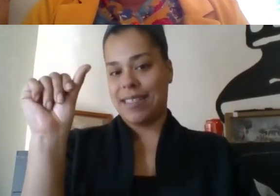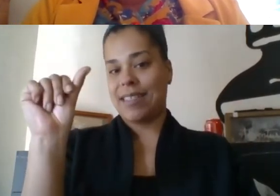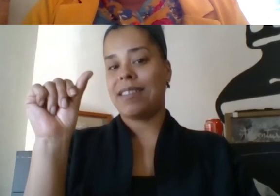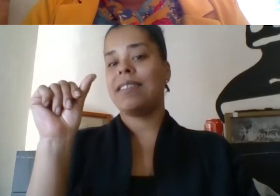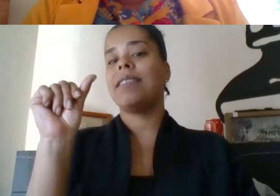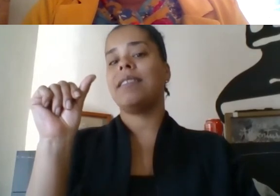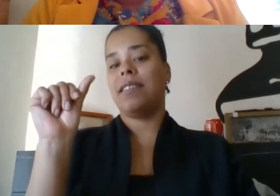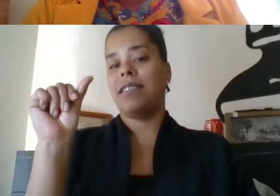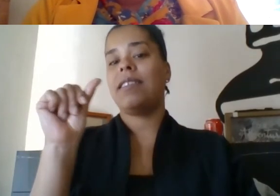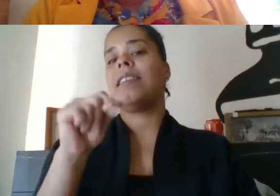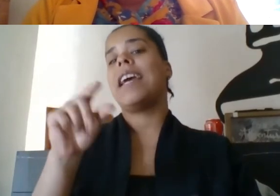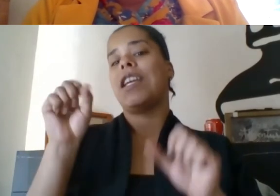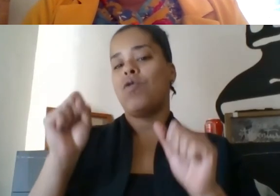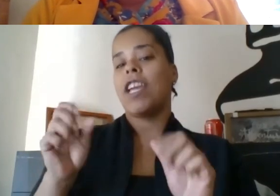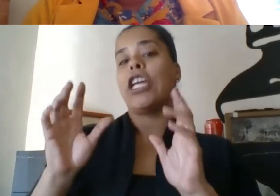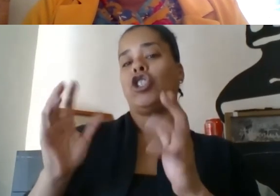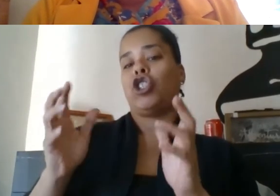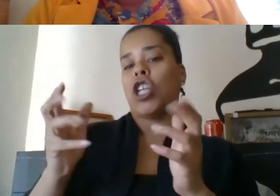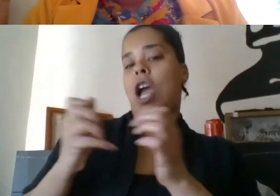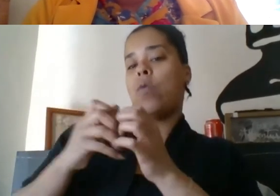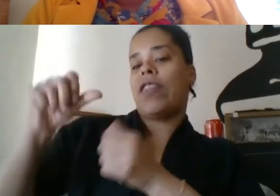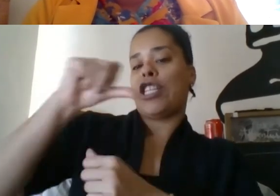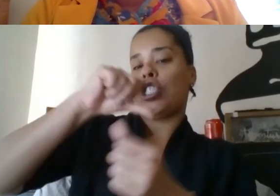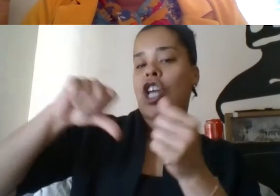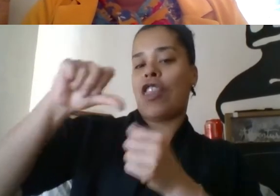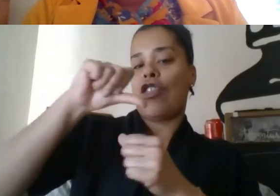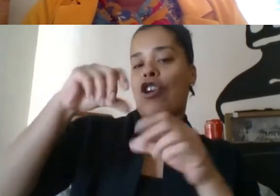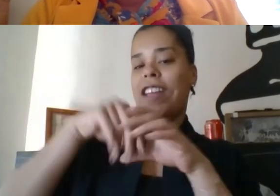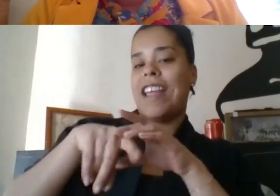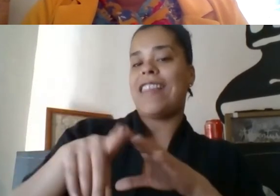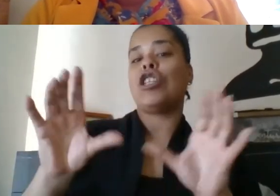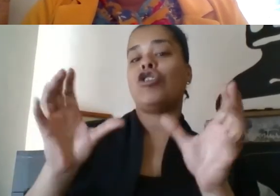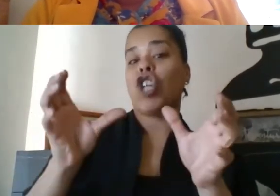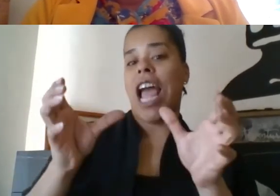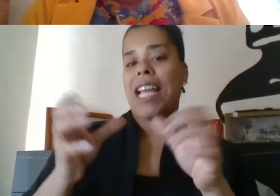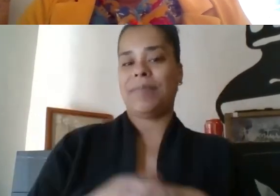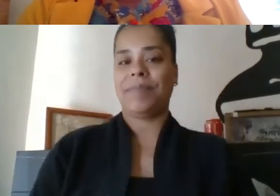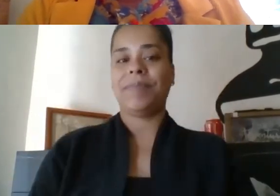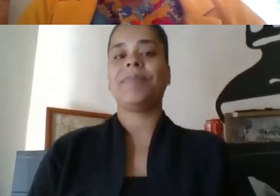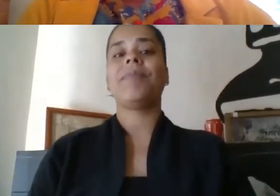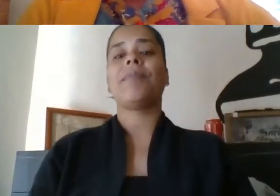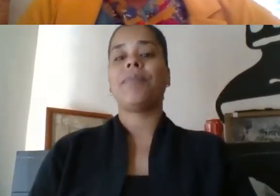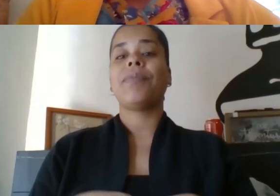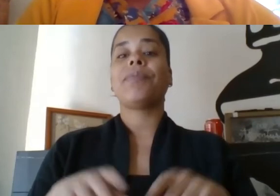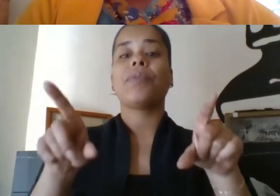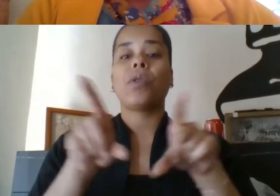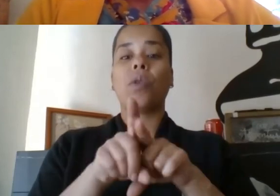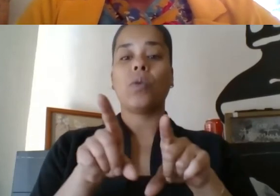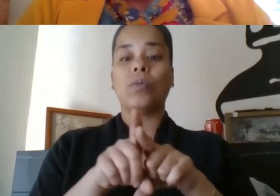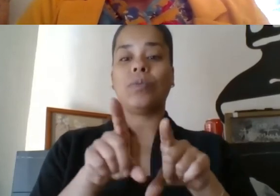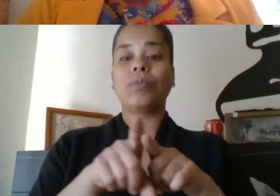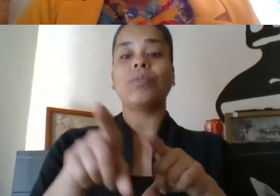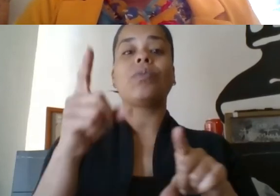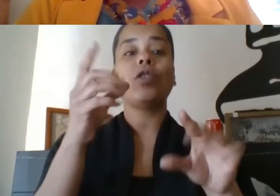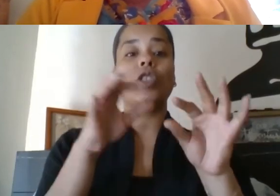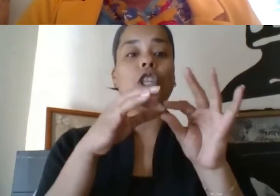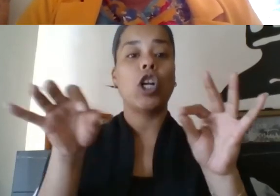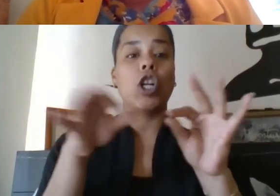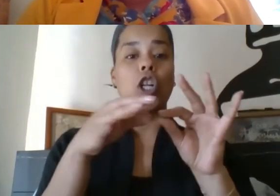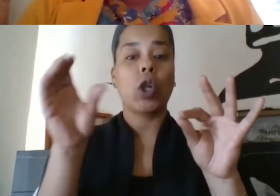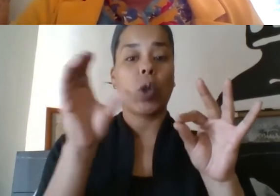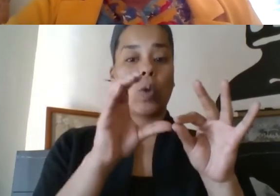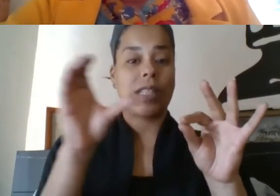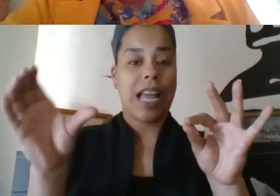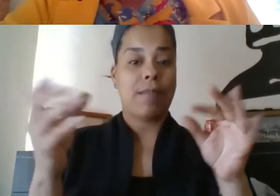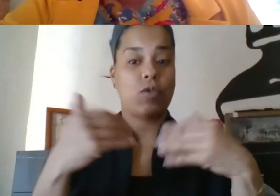amongst yourself in the chat box. Also, for those who need closed captioning, we have live